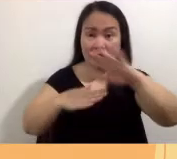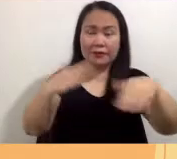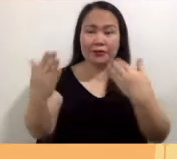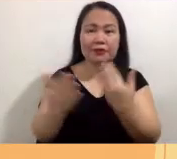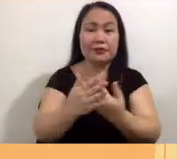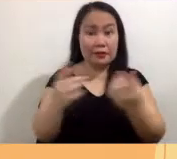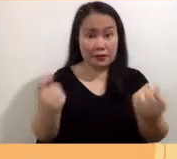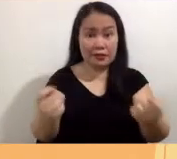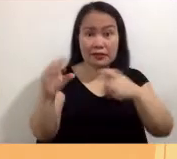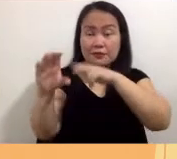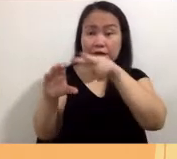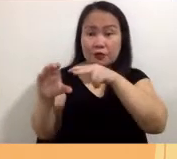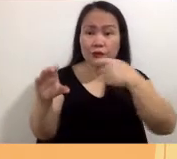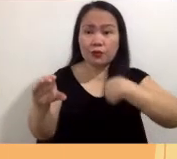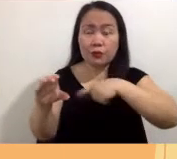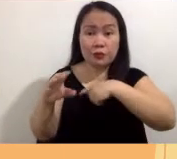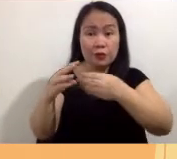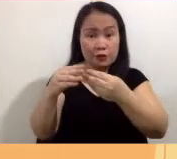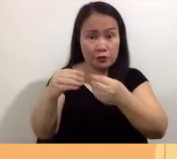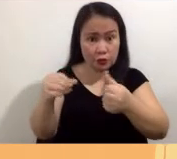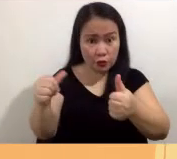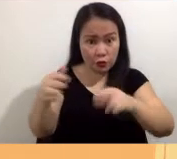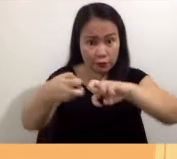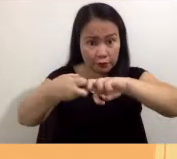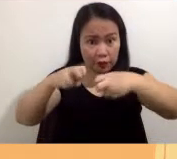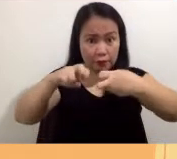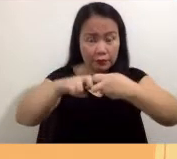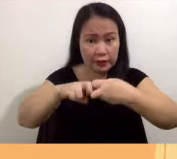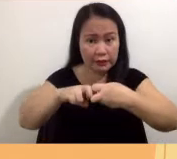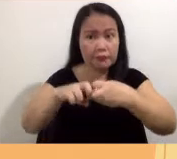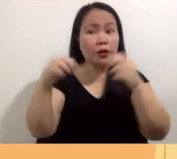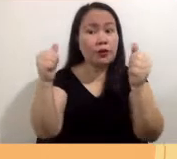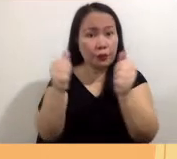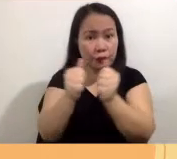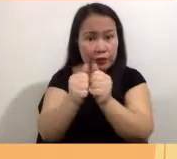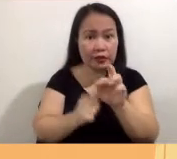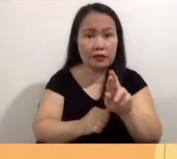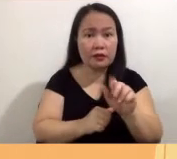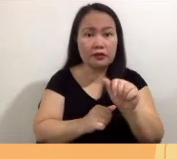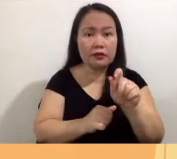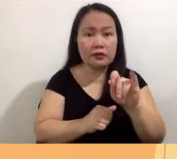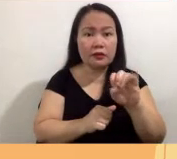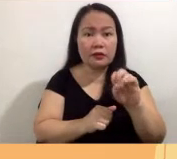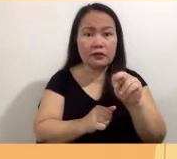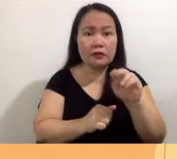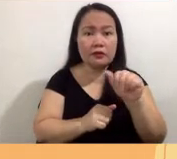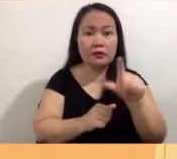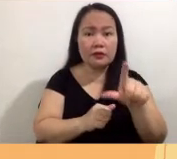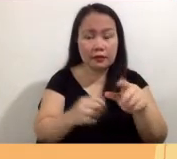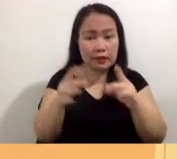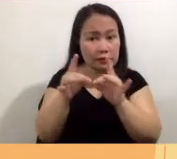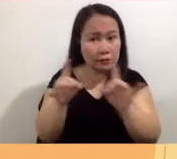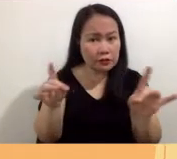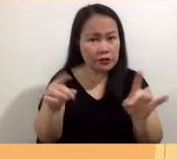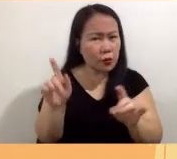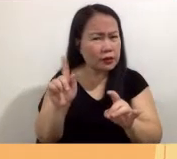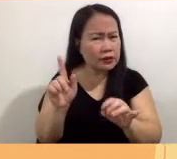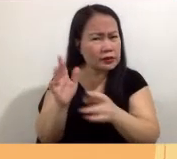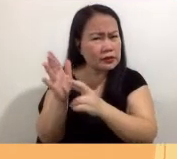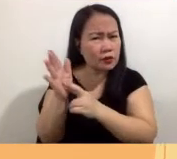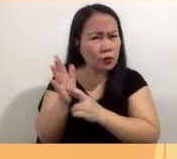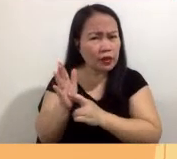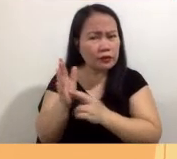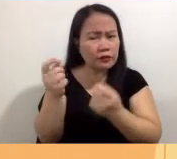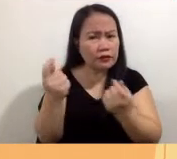Hi mga kawawmat! In this video, we will solve problems involving rational expression. So what is the prerequisite of this